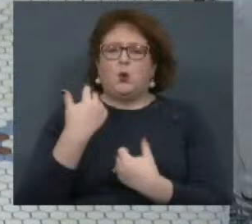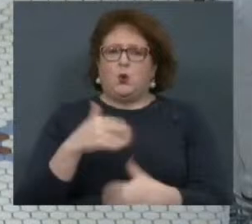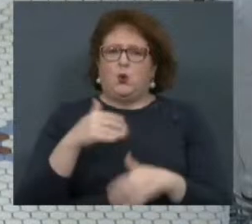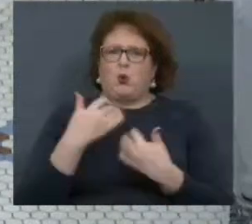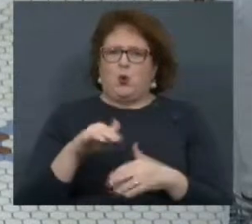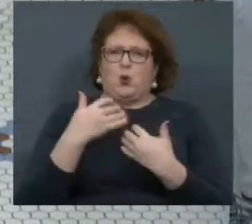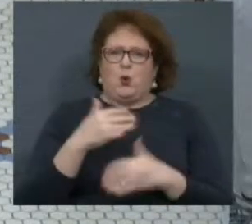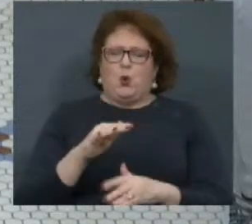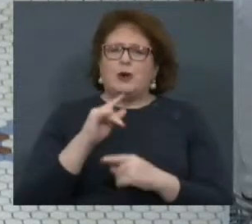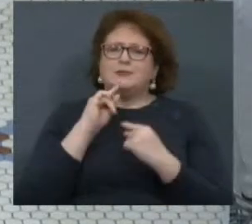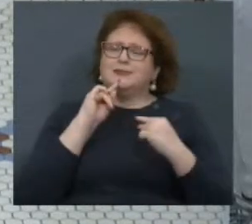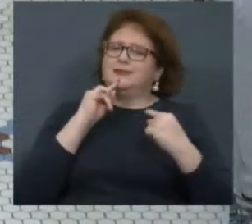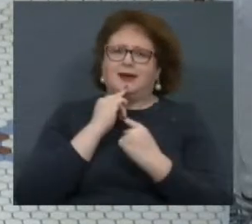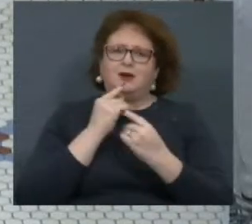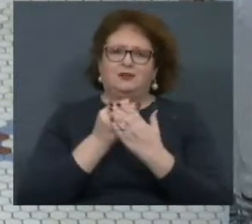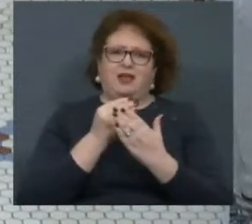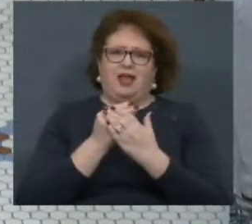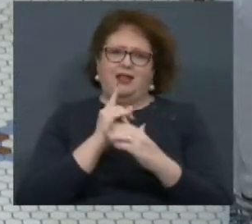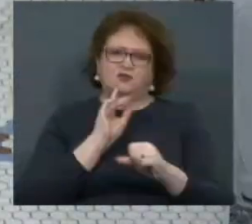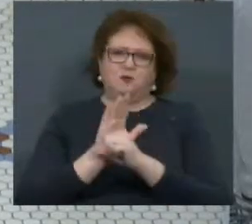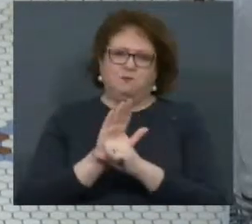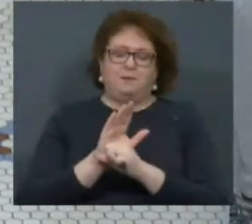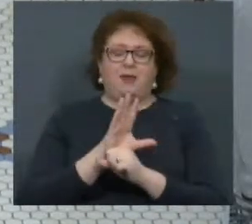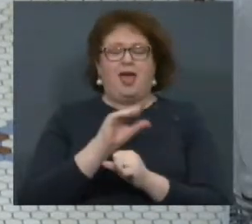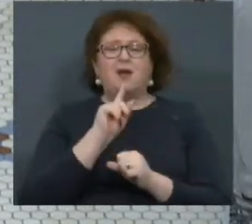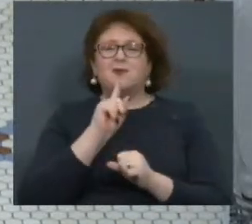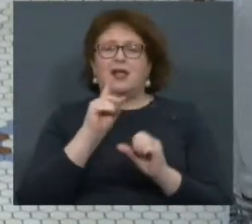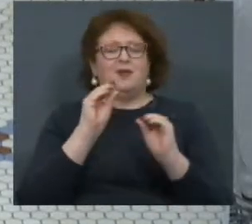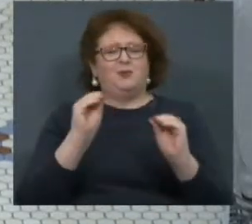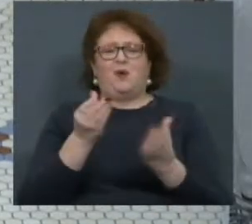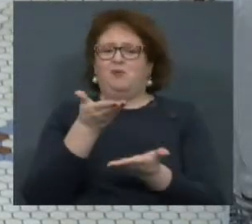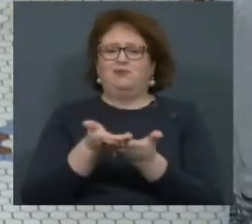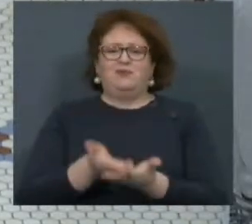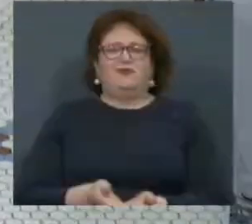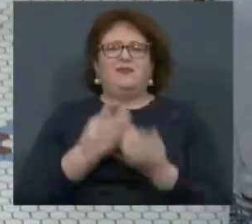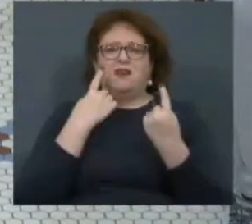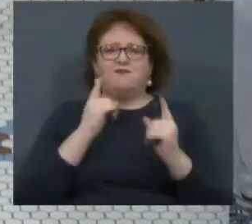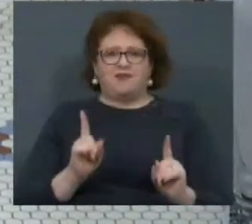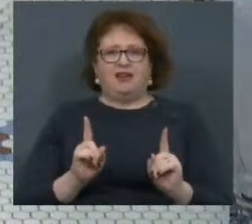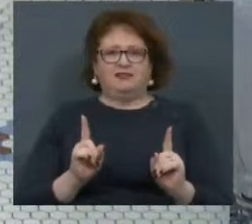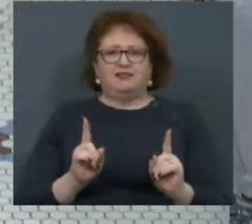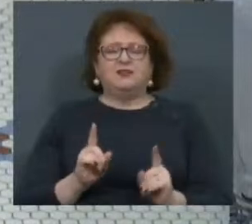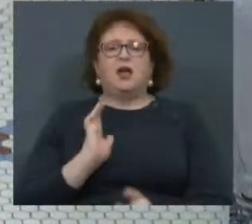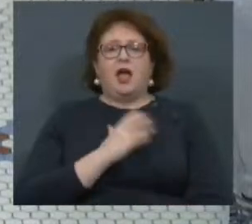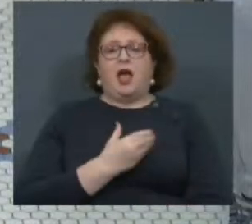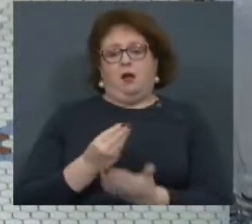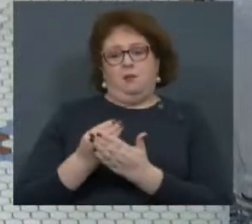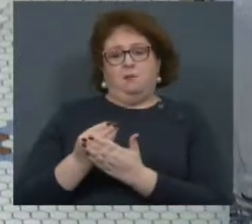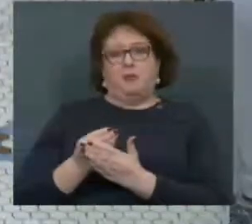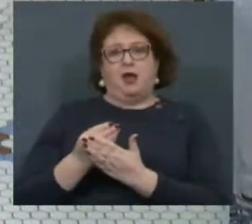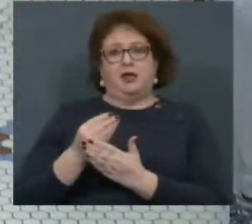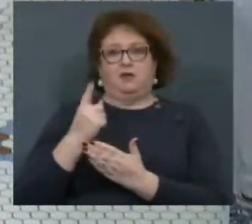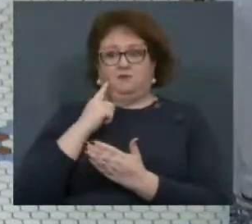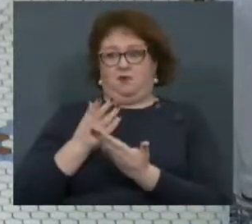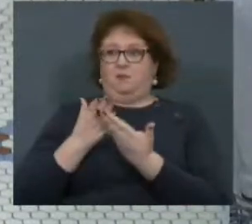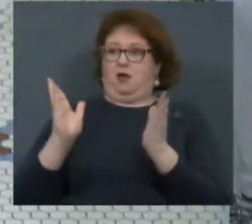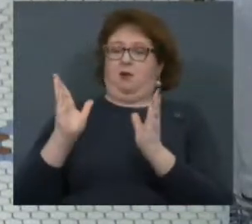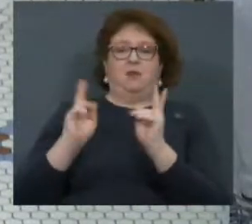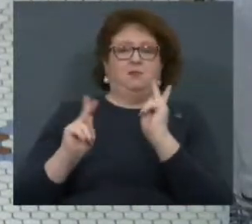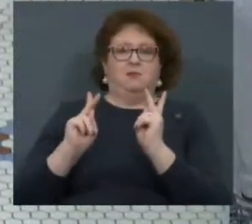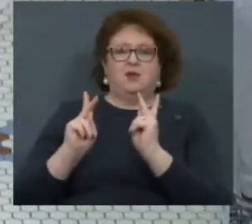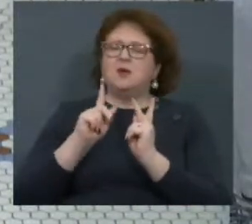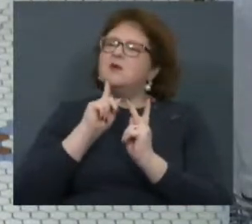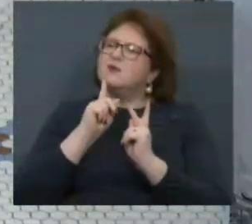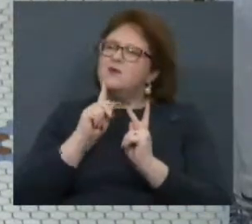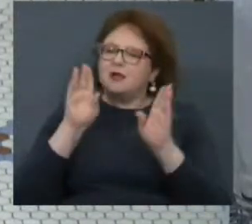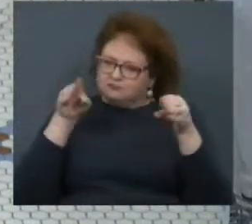with limited evidence of effectiveness. Public safety dollars are better invested in strategies that address the root causes of crime, such